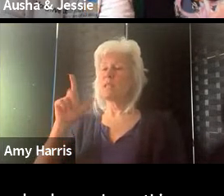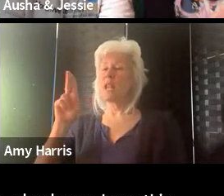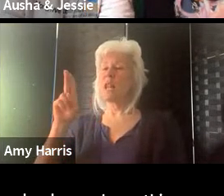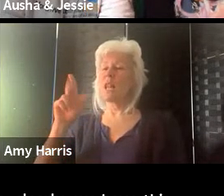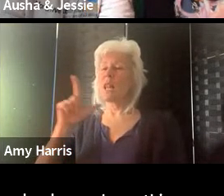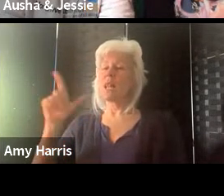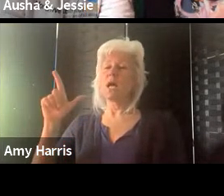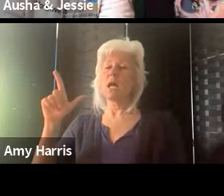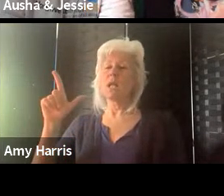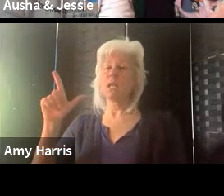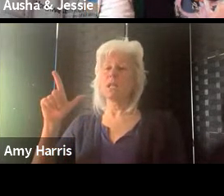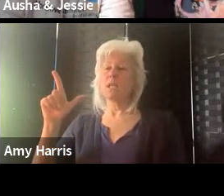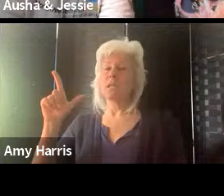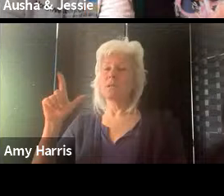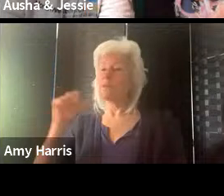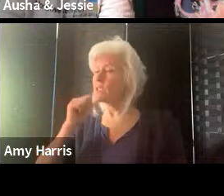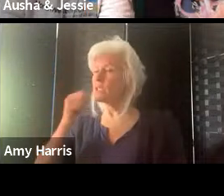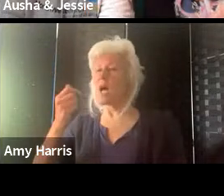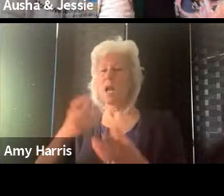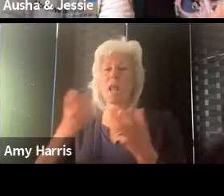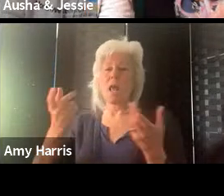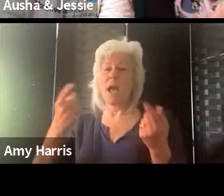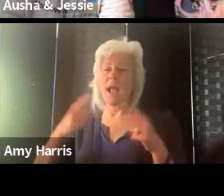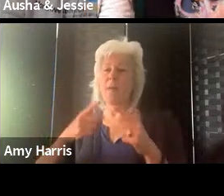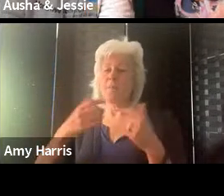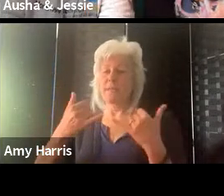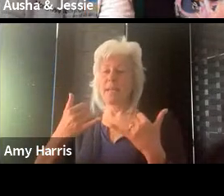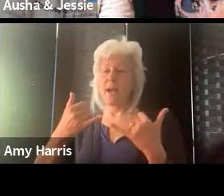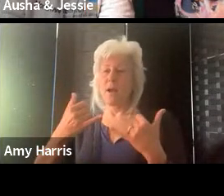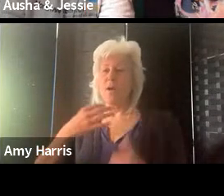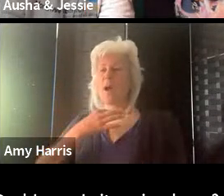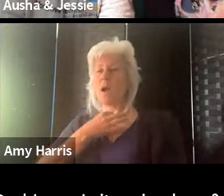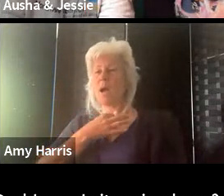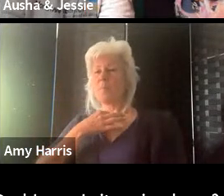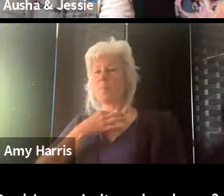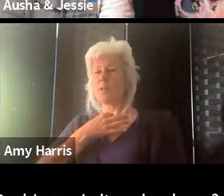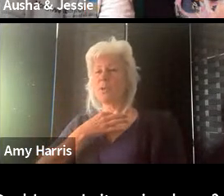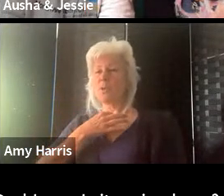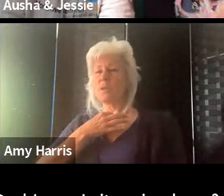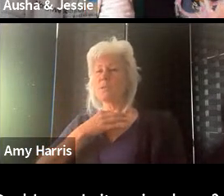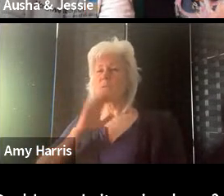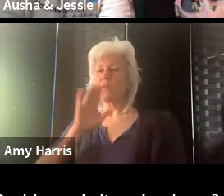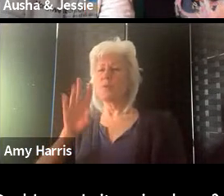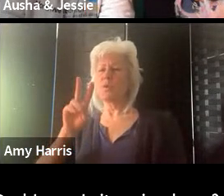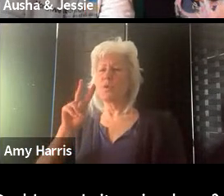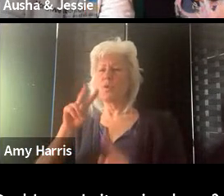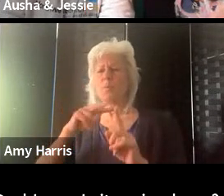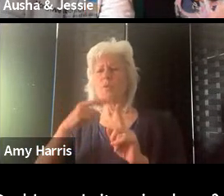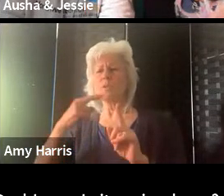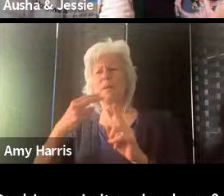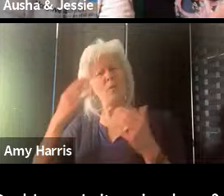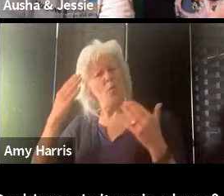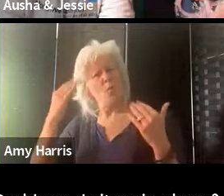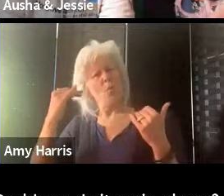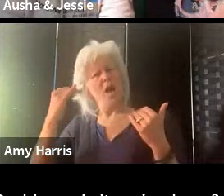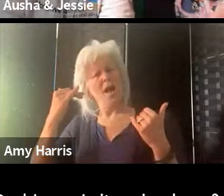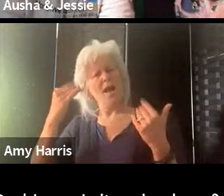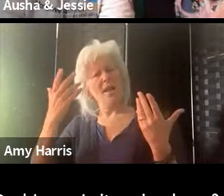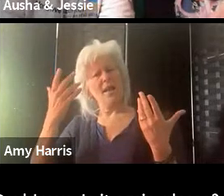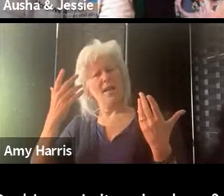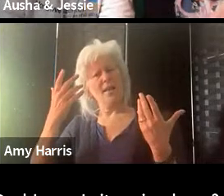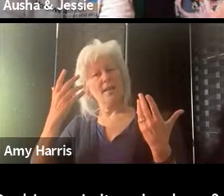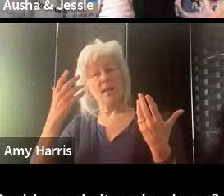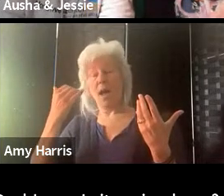There's not much going on right now. And I'm curious from your perspective why that is the case. If